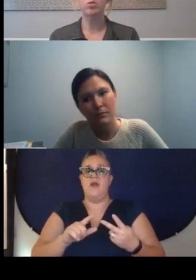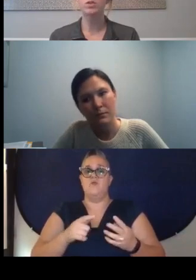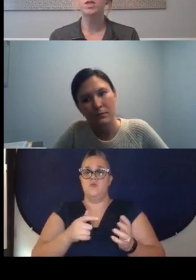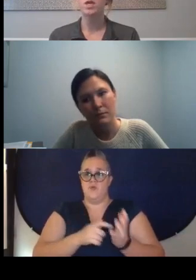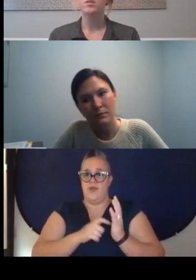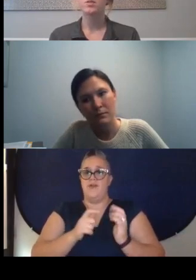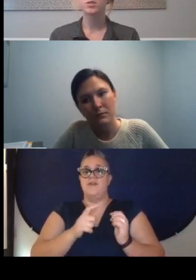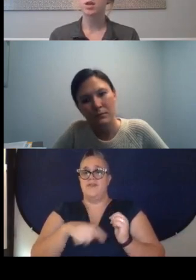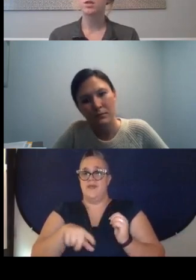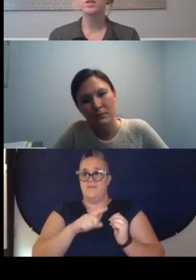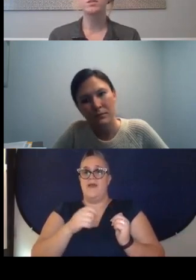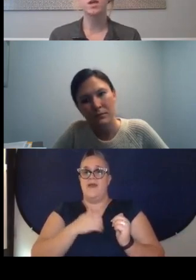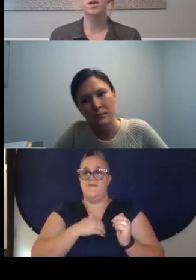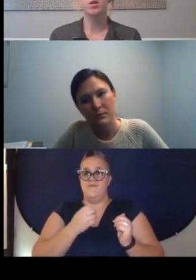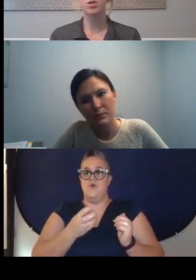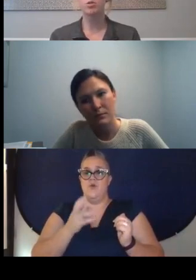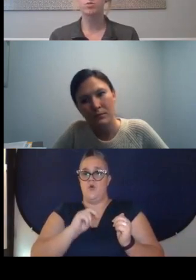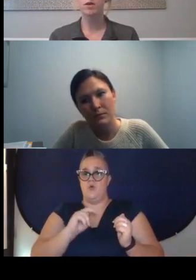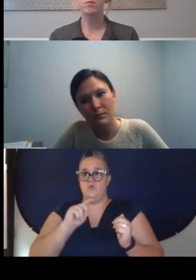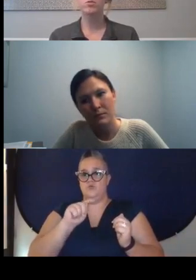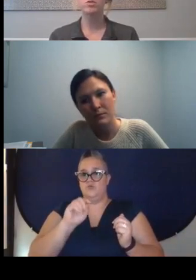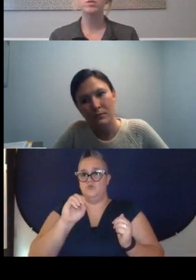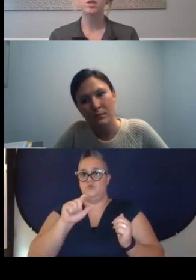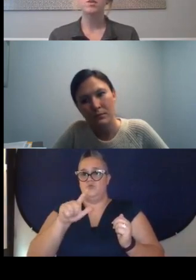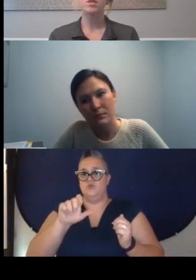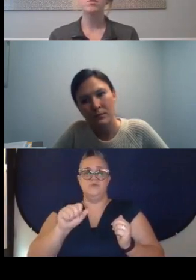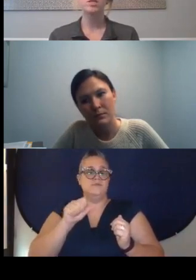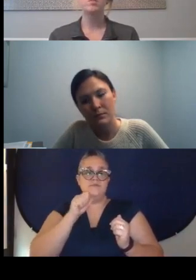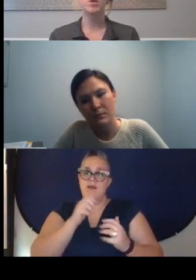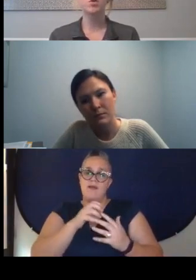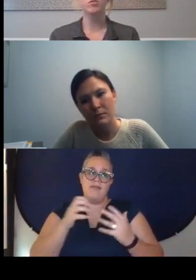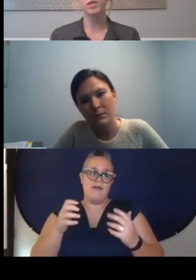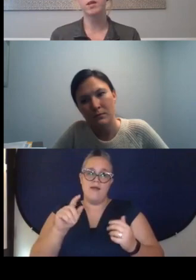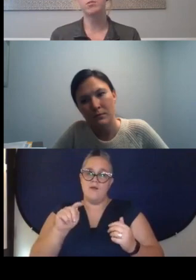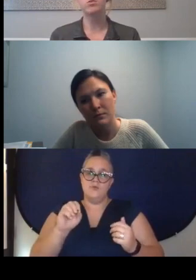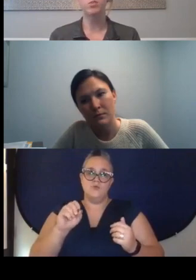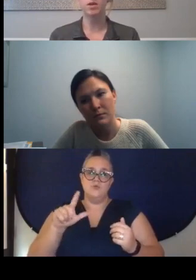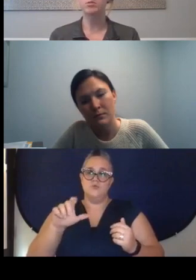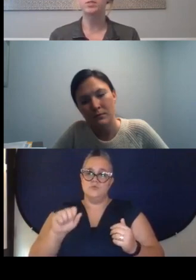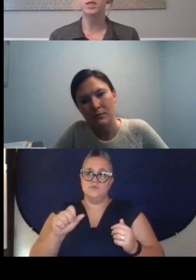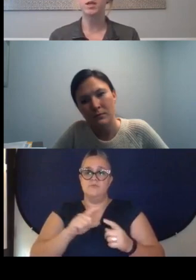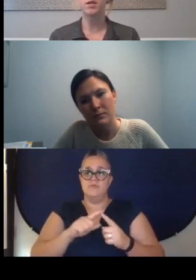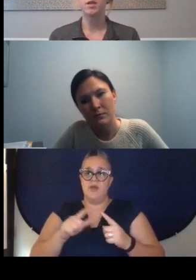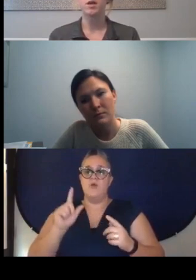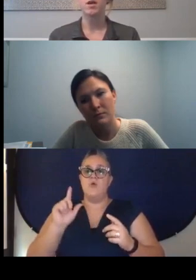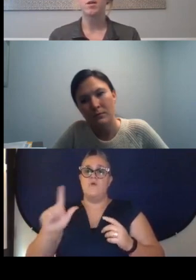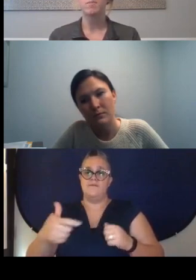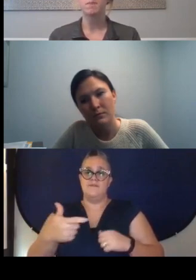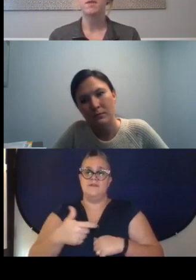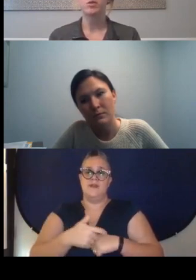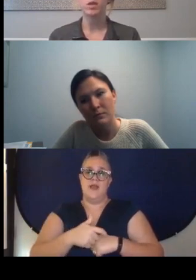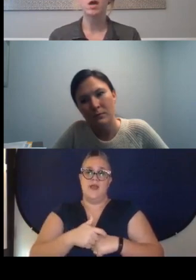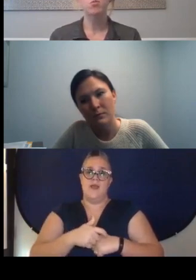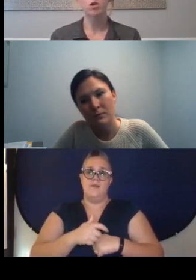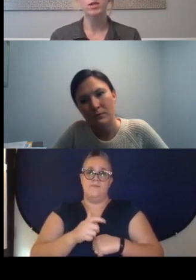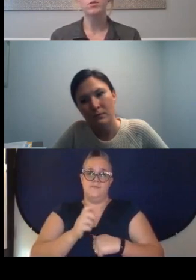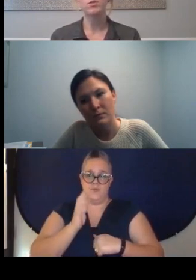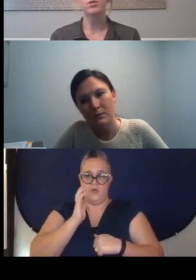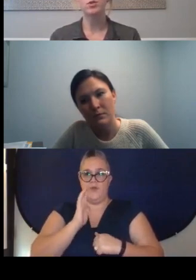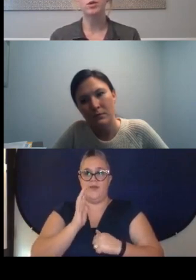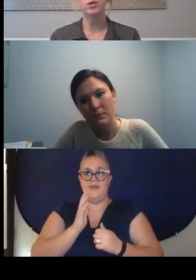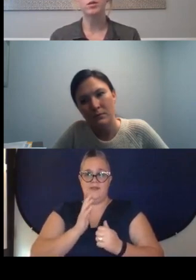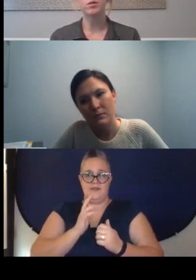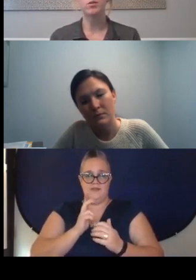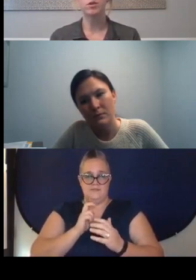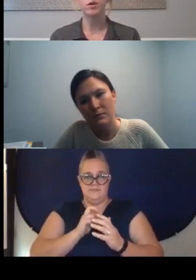their own tools. To start, it's not a huge amount of tools that you need, but over time you would probably get a lot more